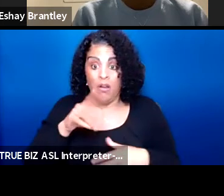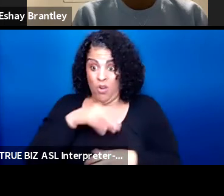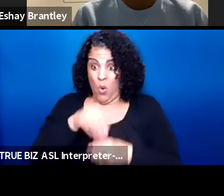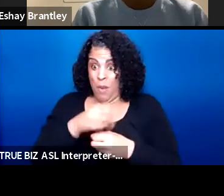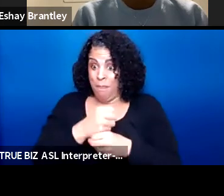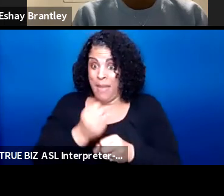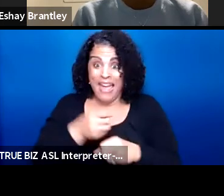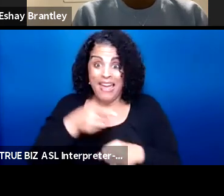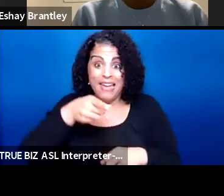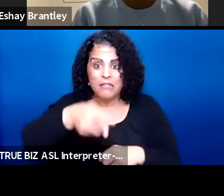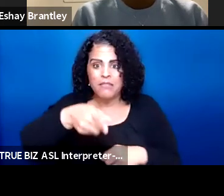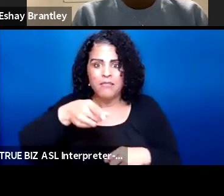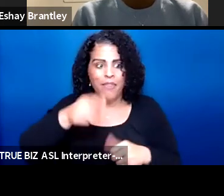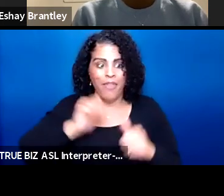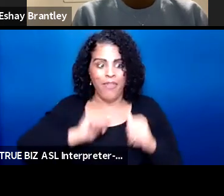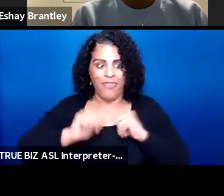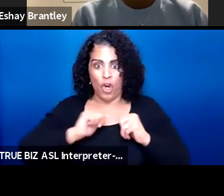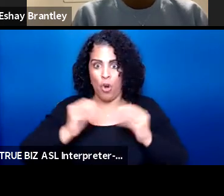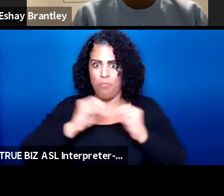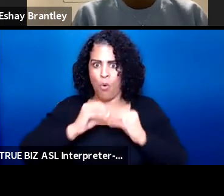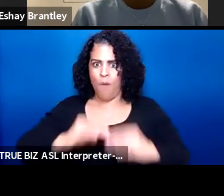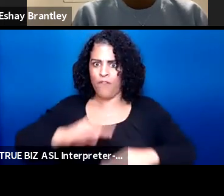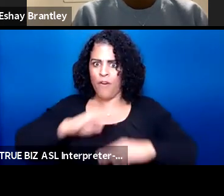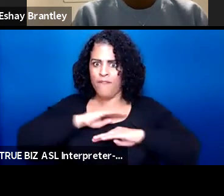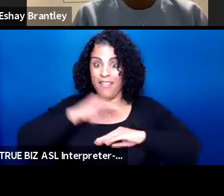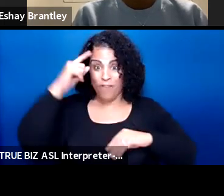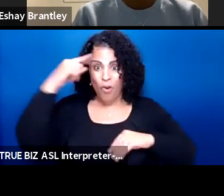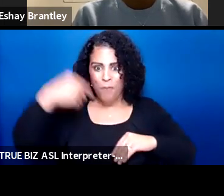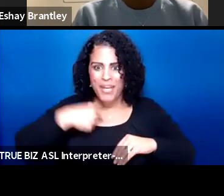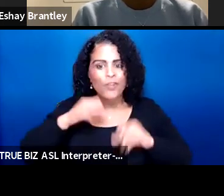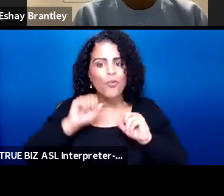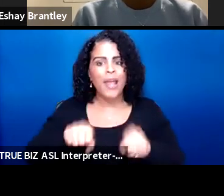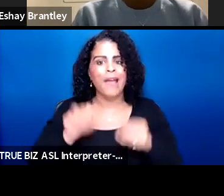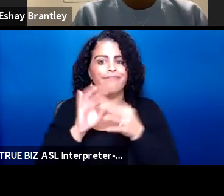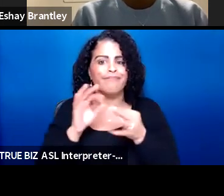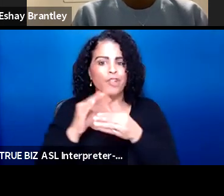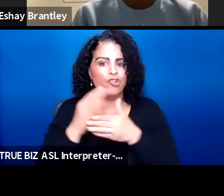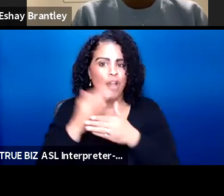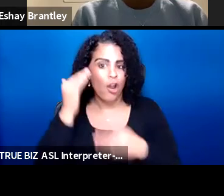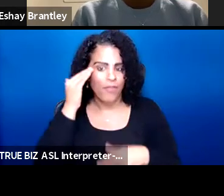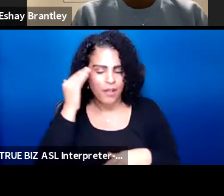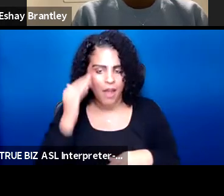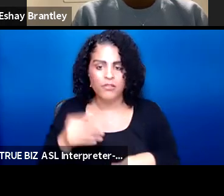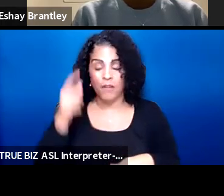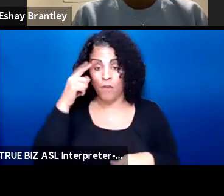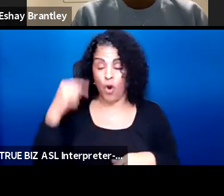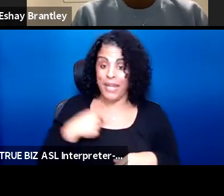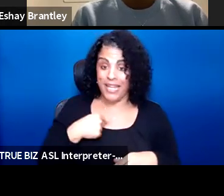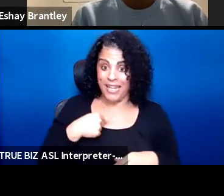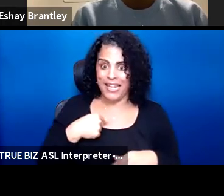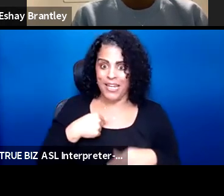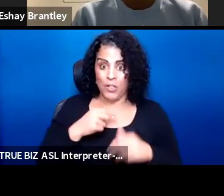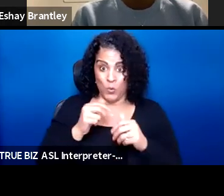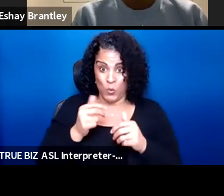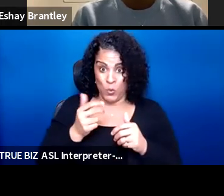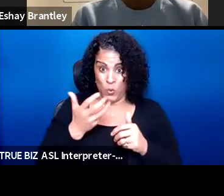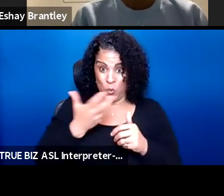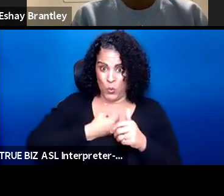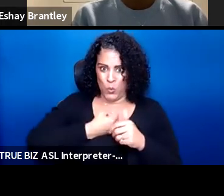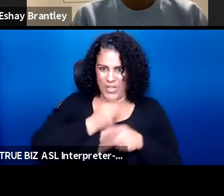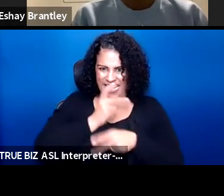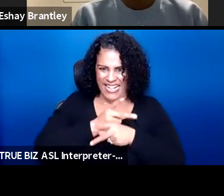more fulfilling for me is being able to share that knowledge. Cause I feel like for me to keep that knowledge or